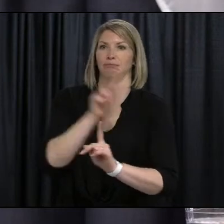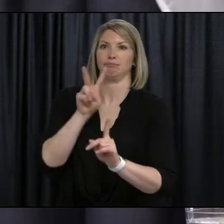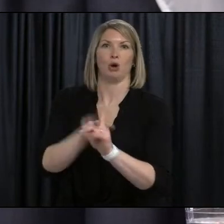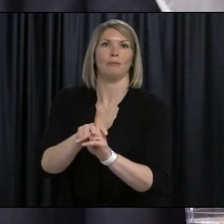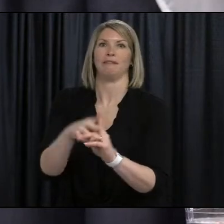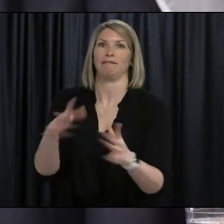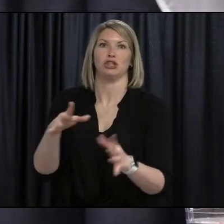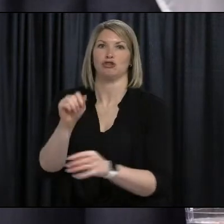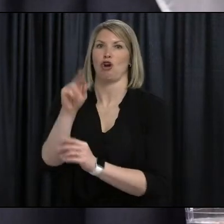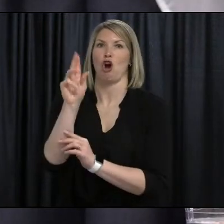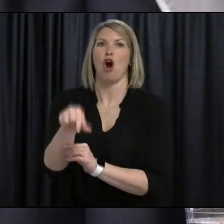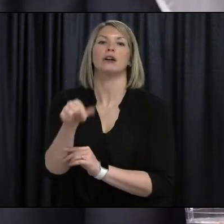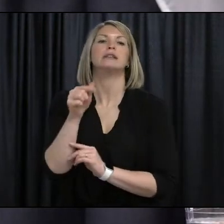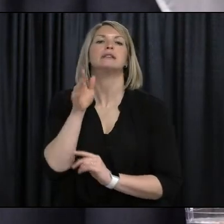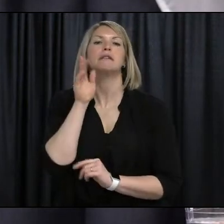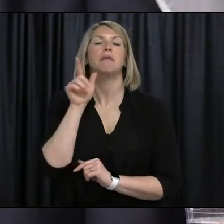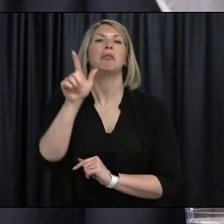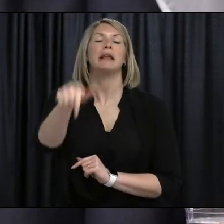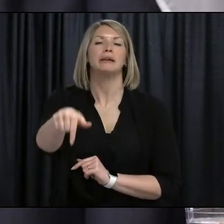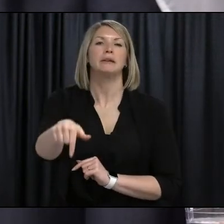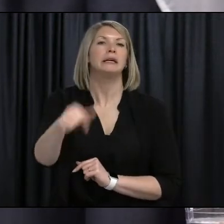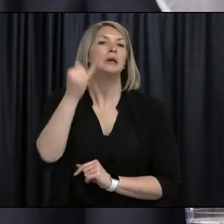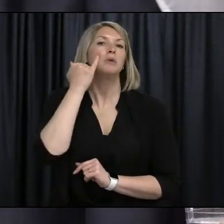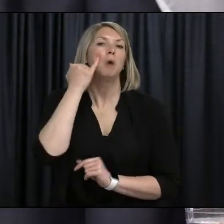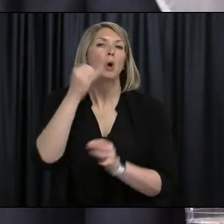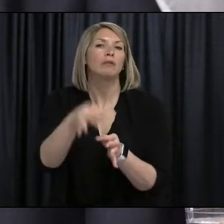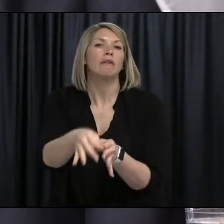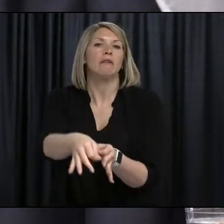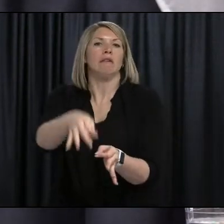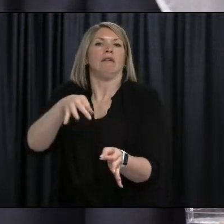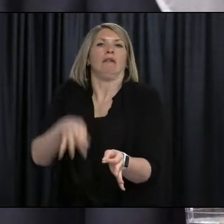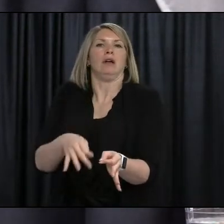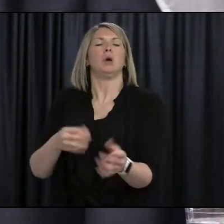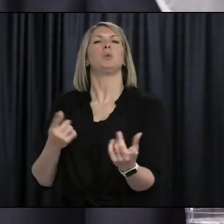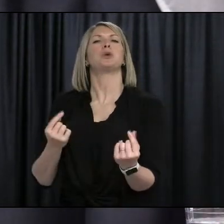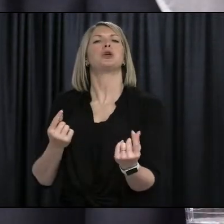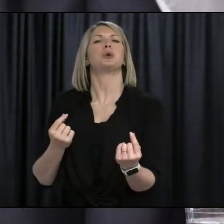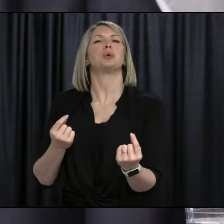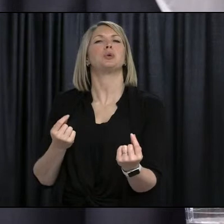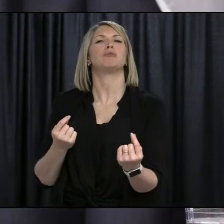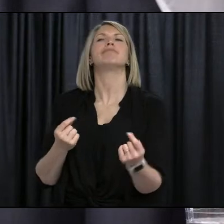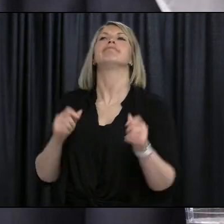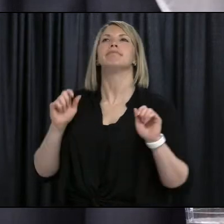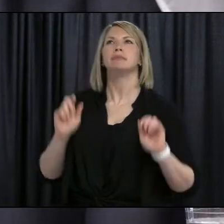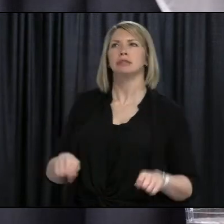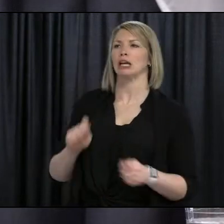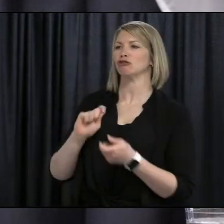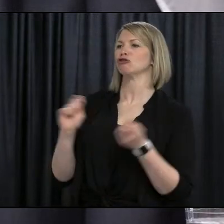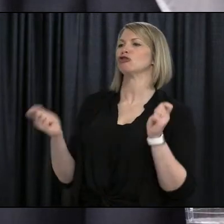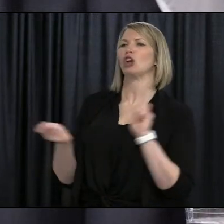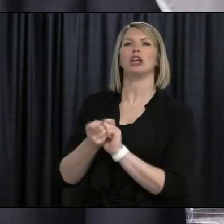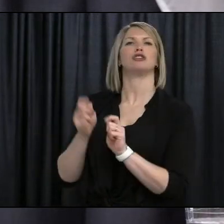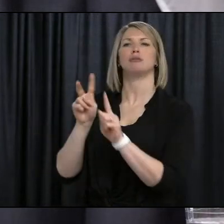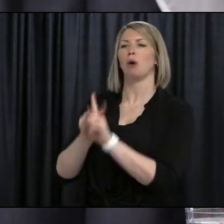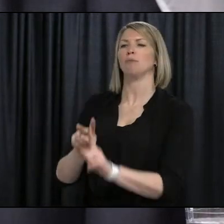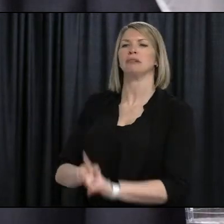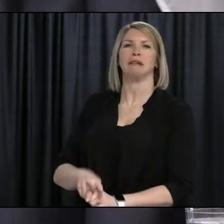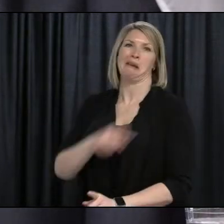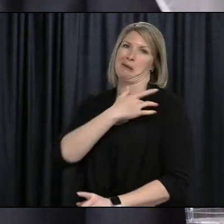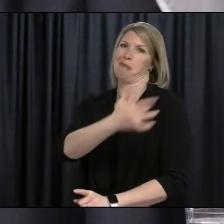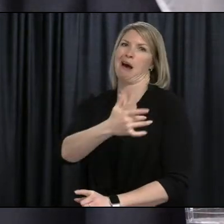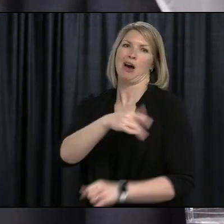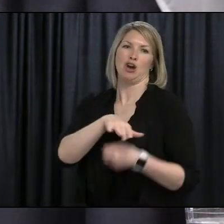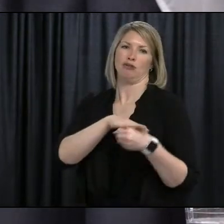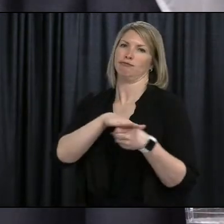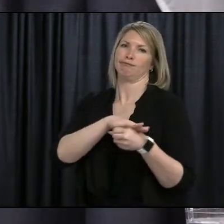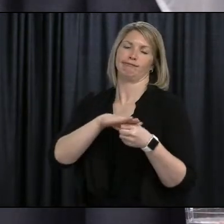to make sure that they are able to get it earlier? We can change their appointments. RHAs do that on a very frequent